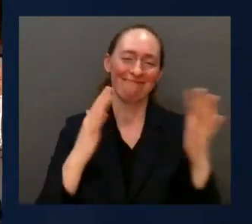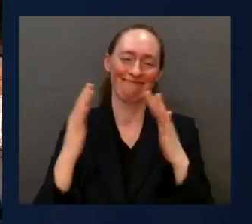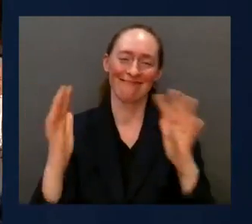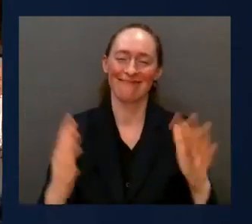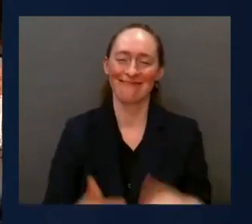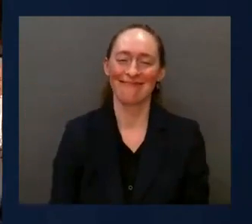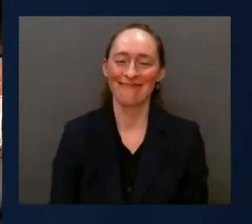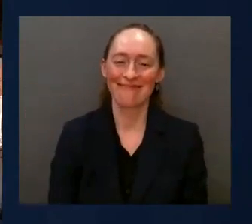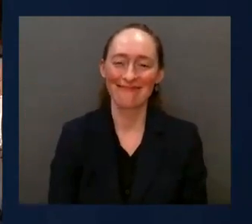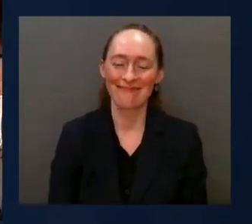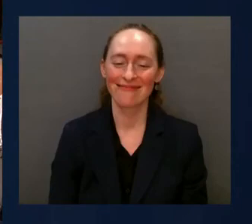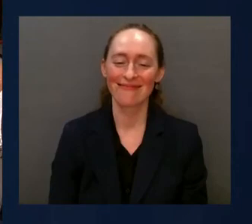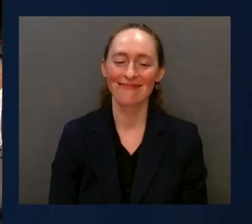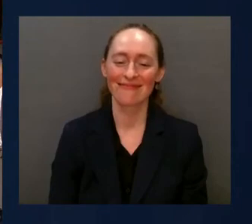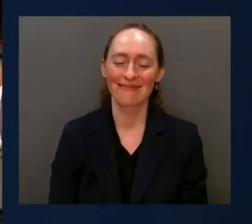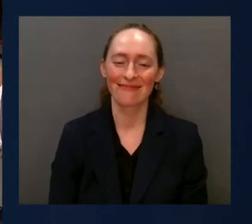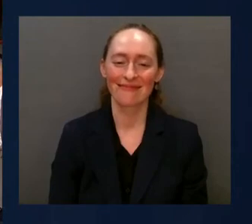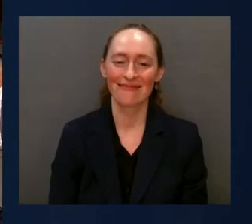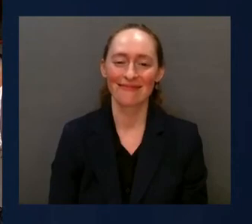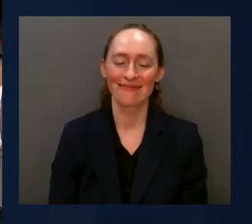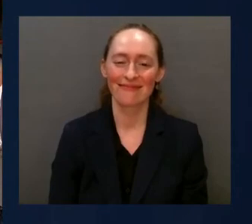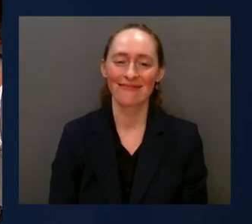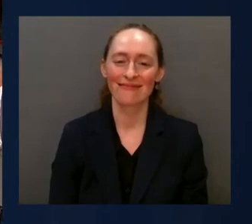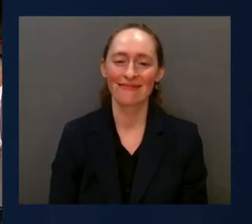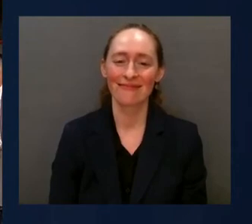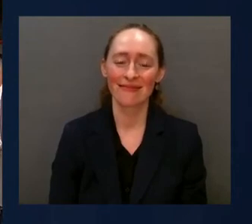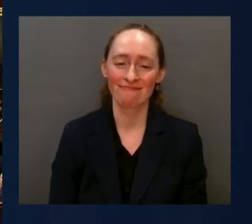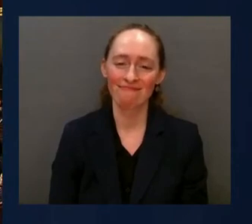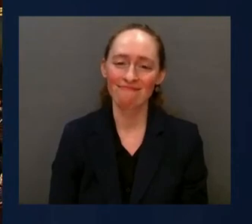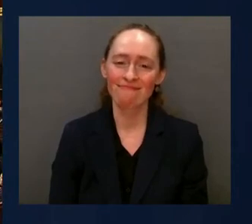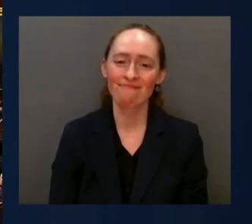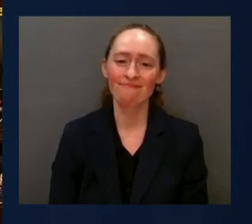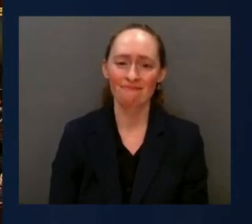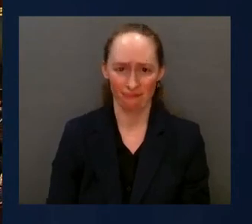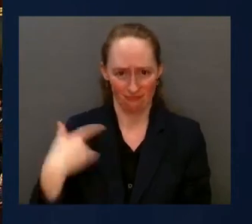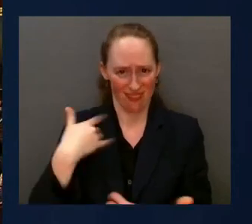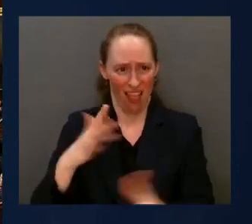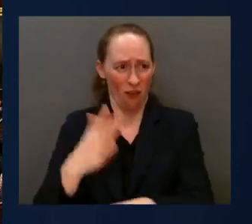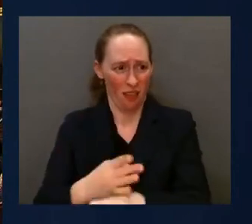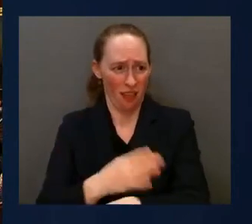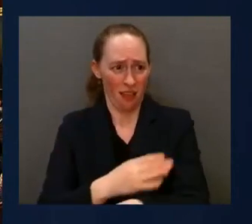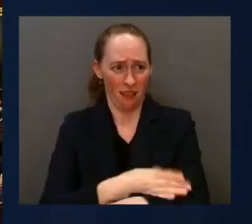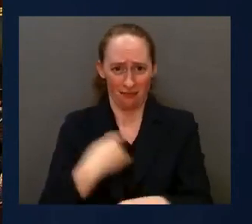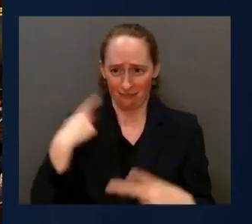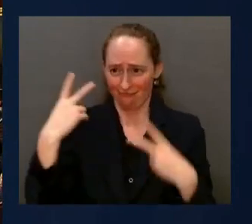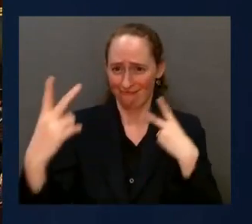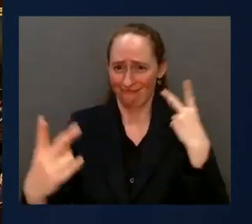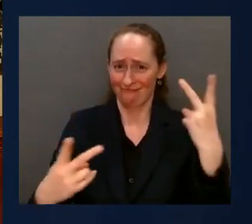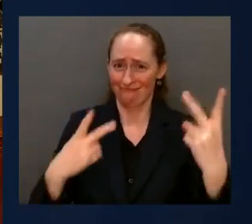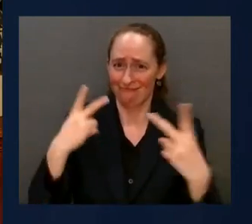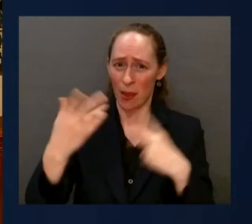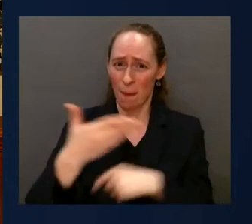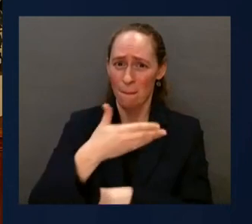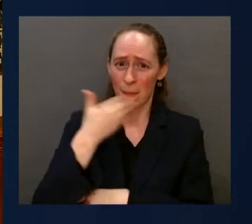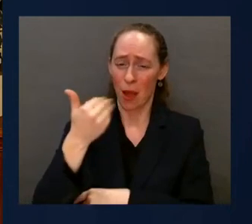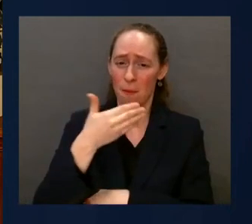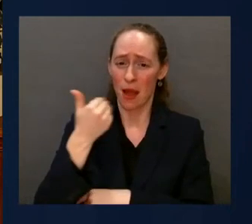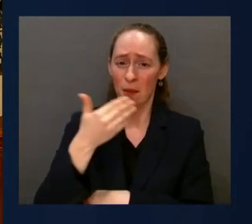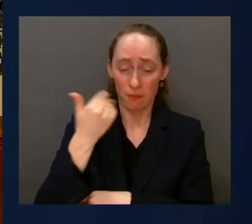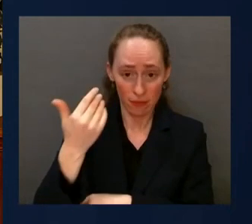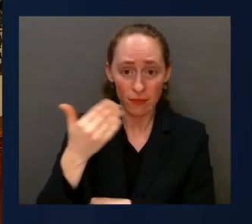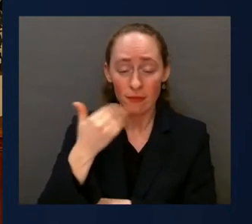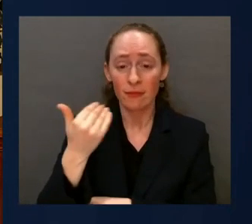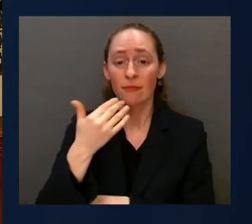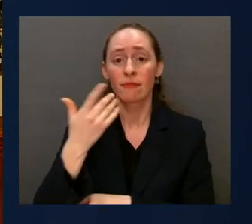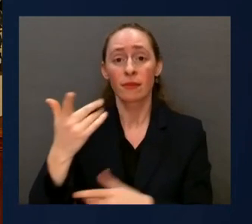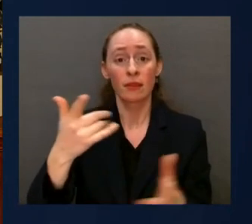We're making progress by reducing student debt, increasing Pell Grants for working and middle-class